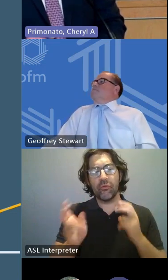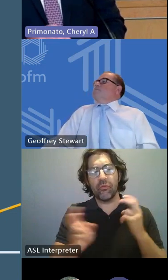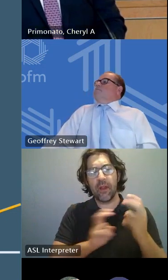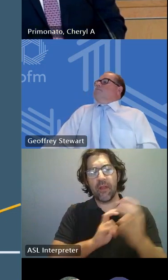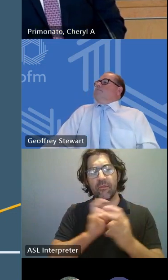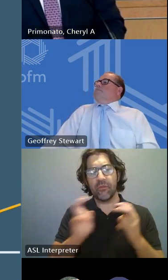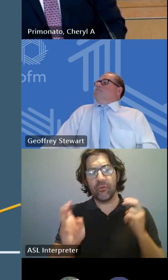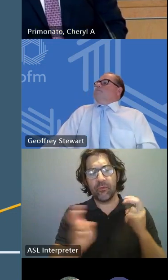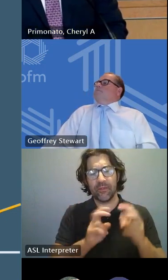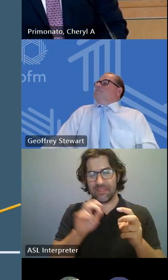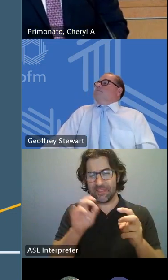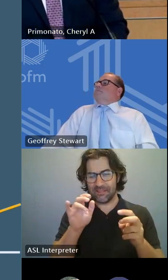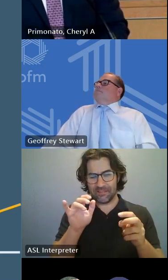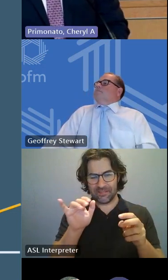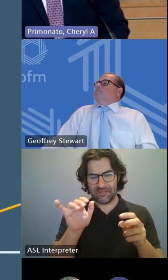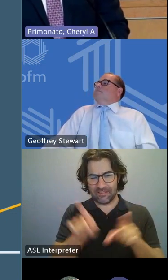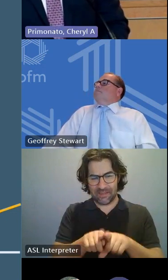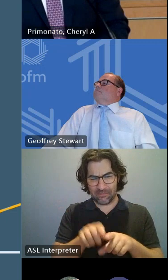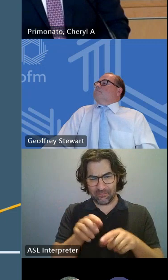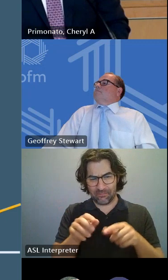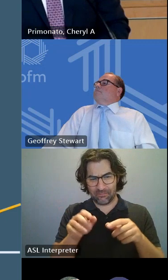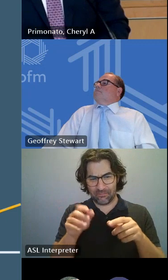thing?